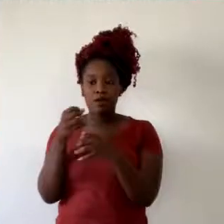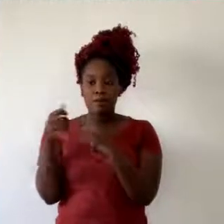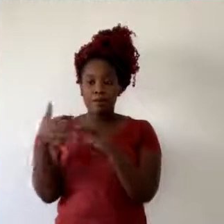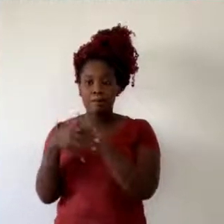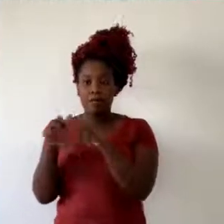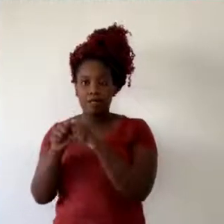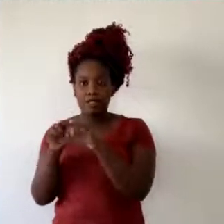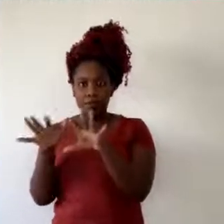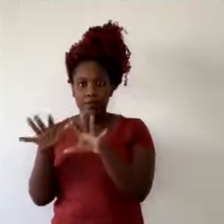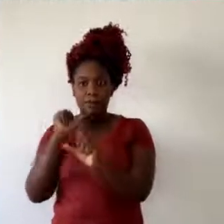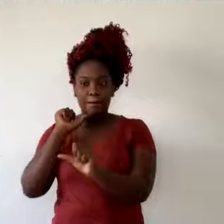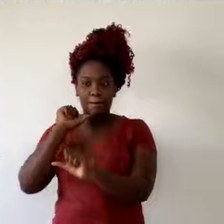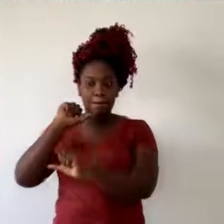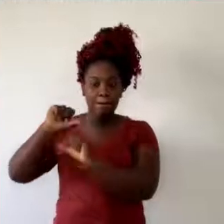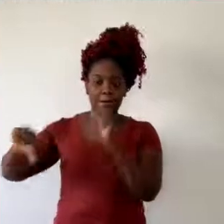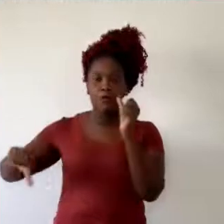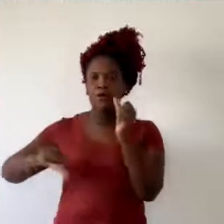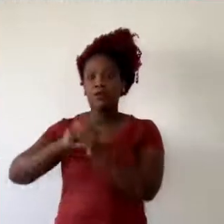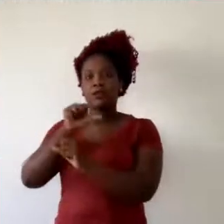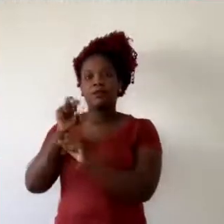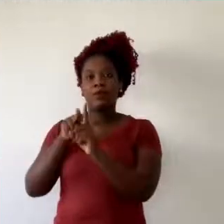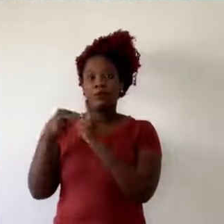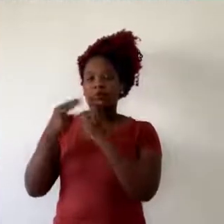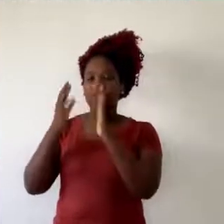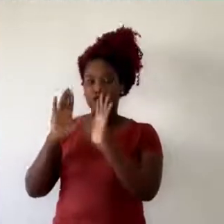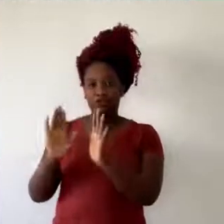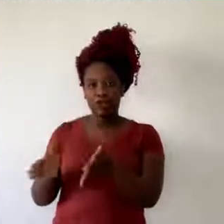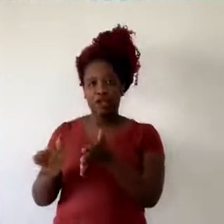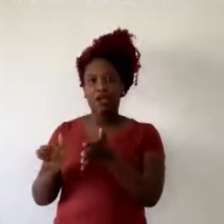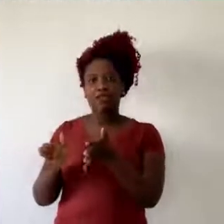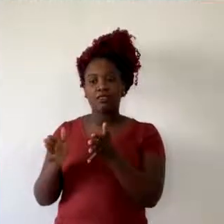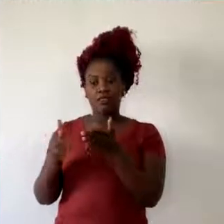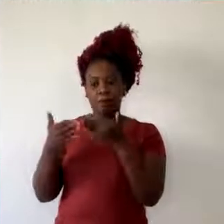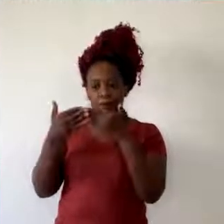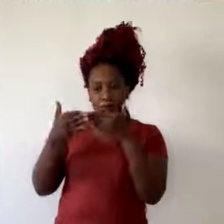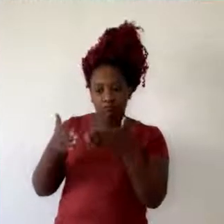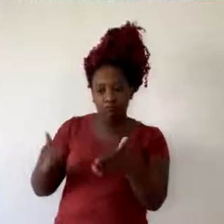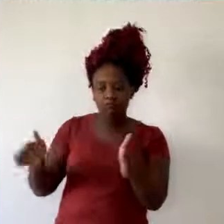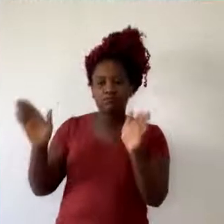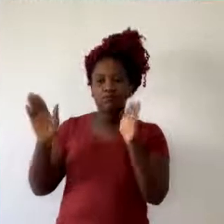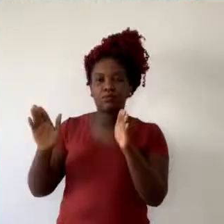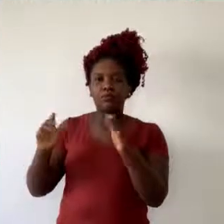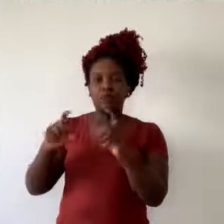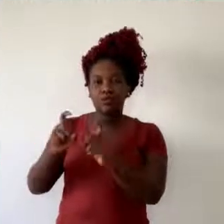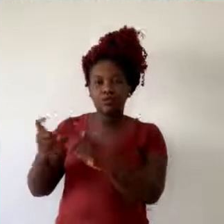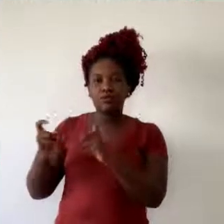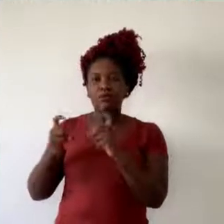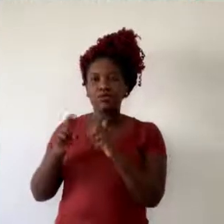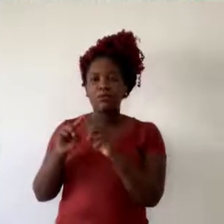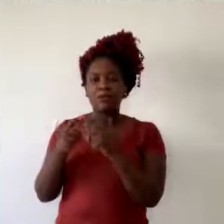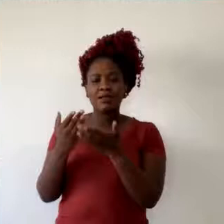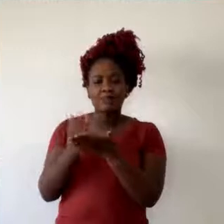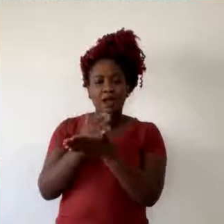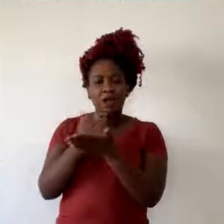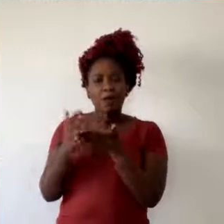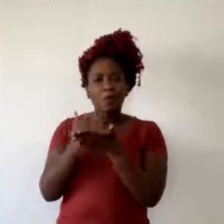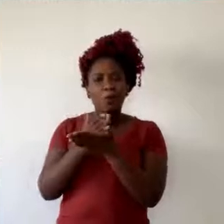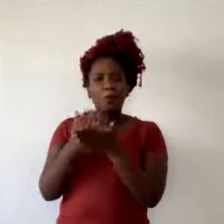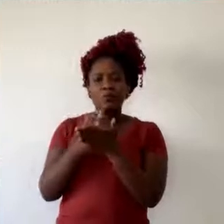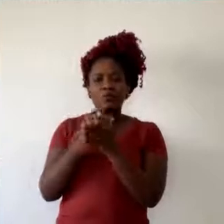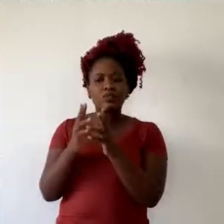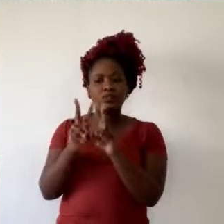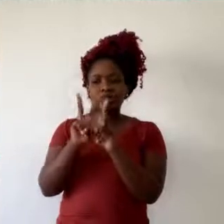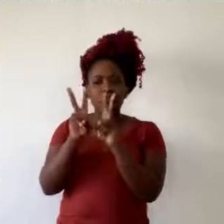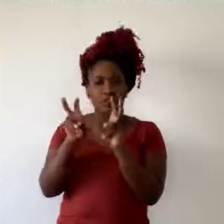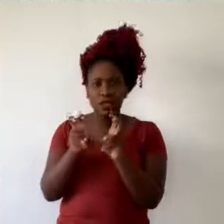cities with the pandemic, we are changing this perspective. We are able to broaden access to some debates, but some